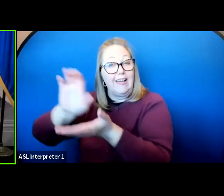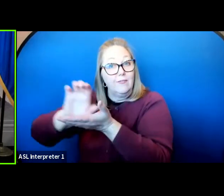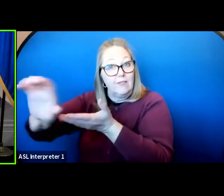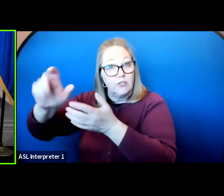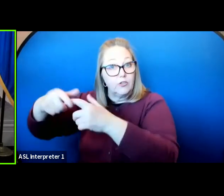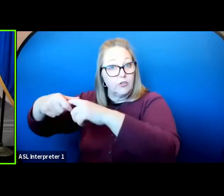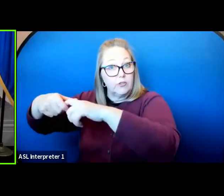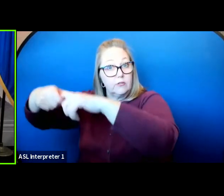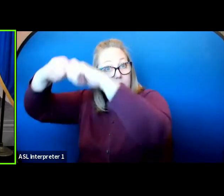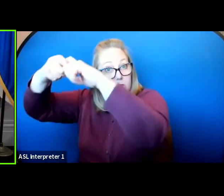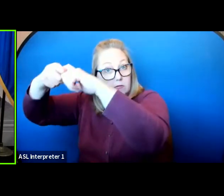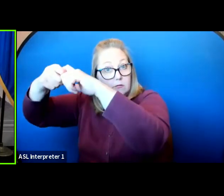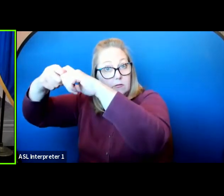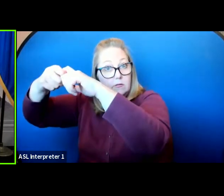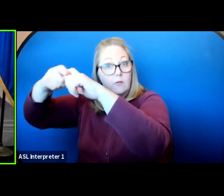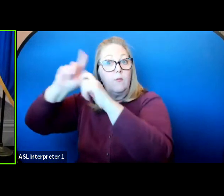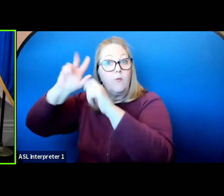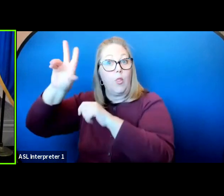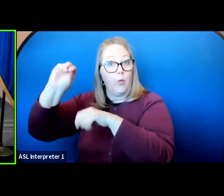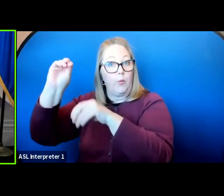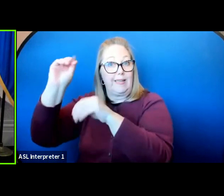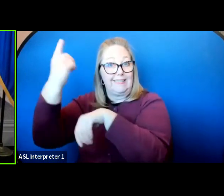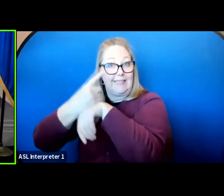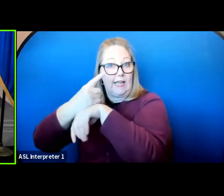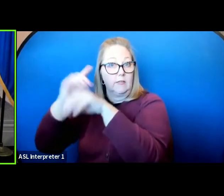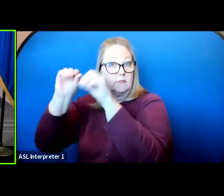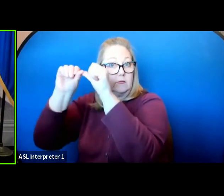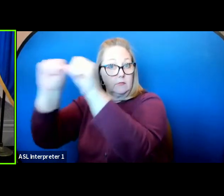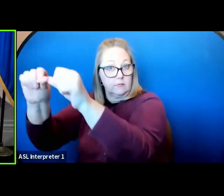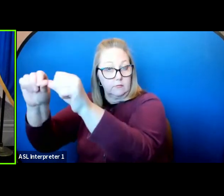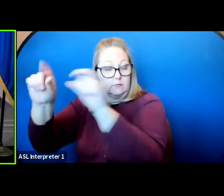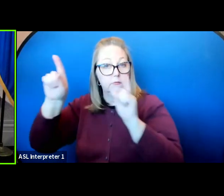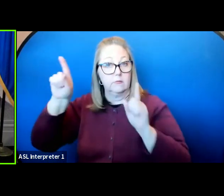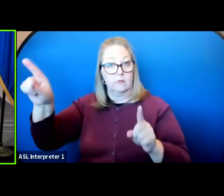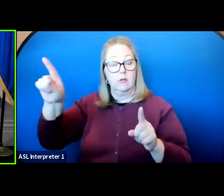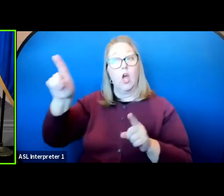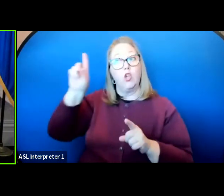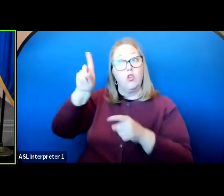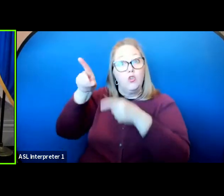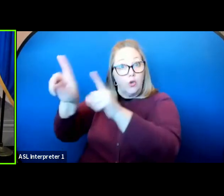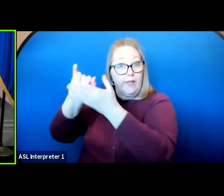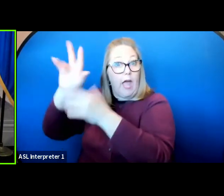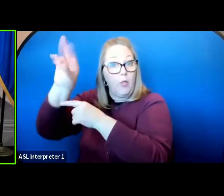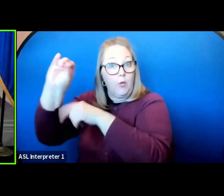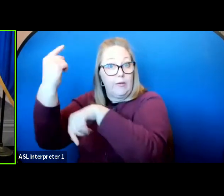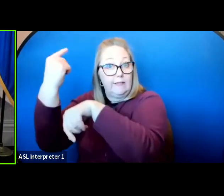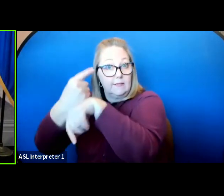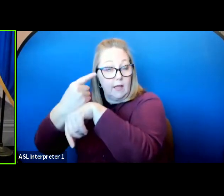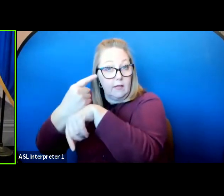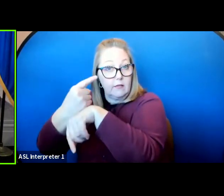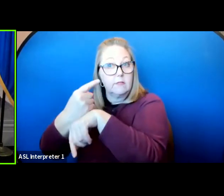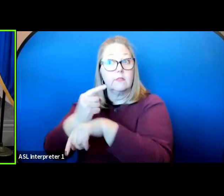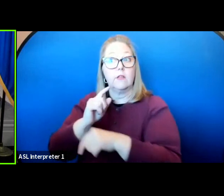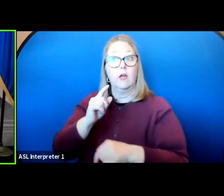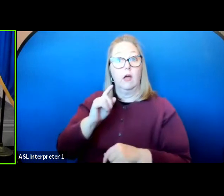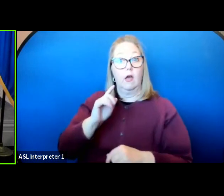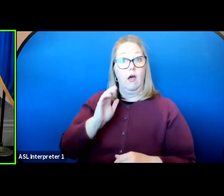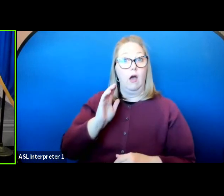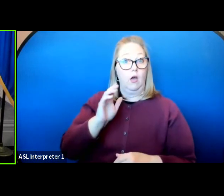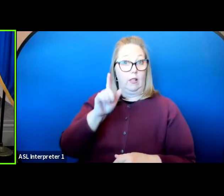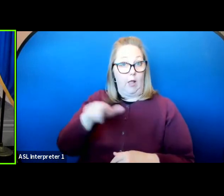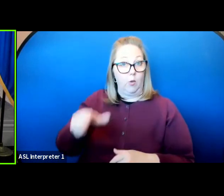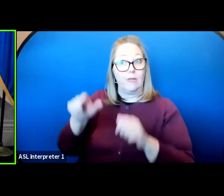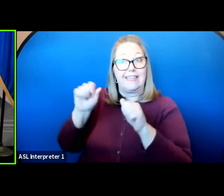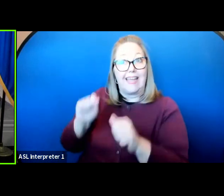case filings may resume in the courts, but renters will still be protected from actual eviction through the end of the CDC